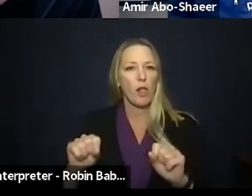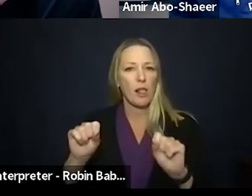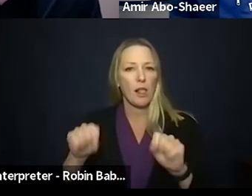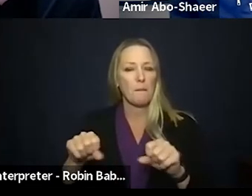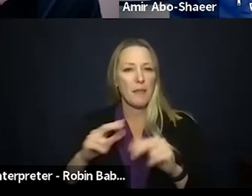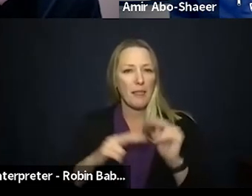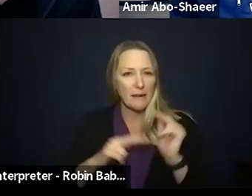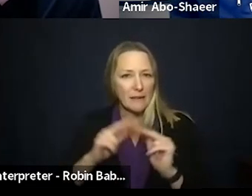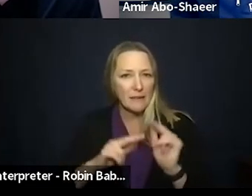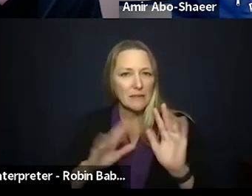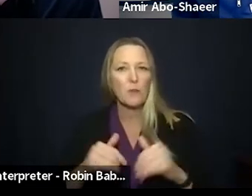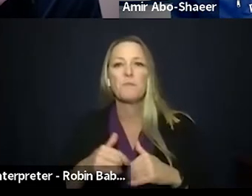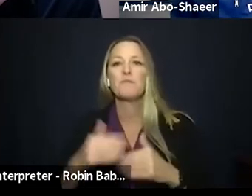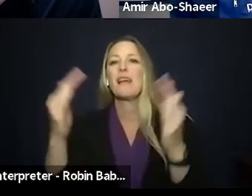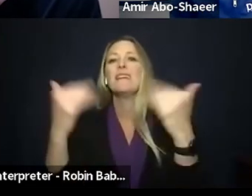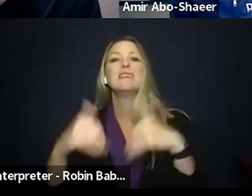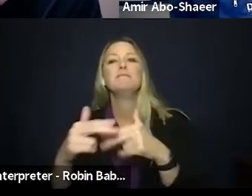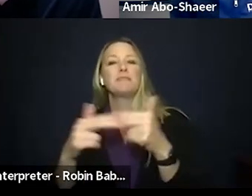so the next slide